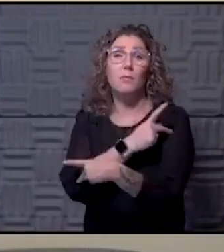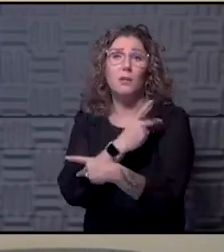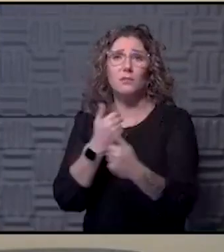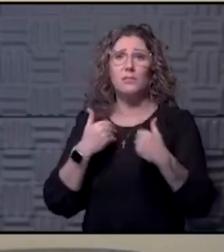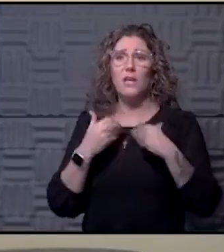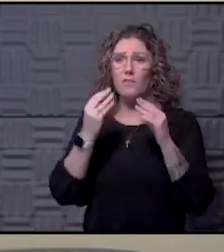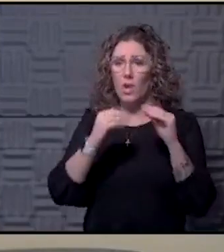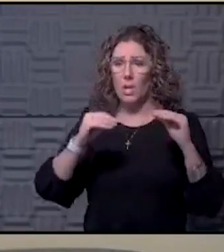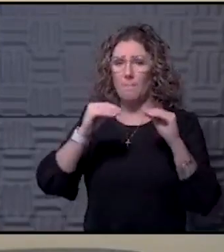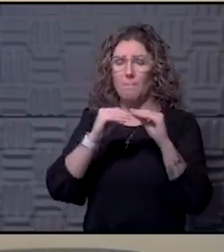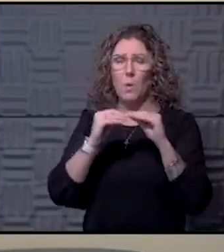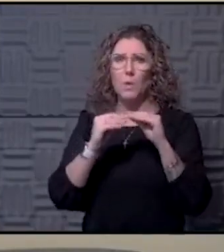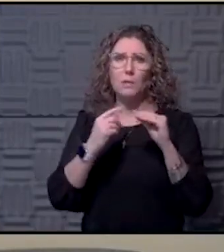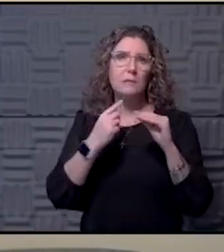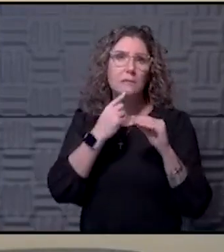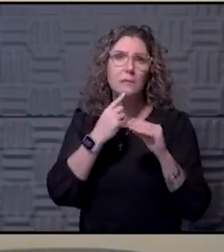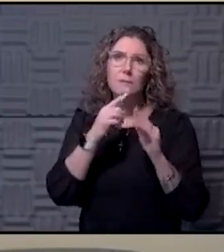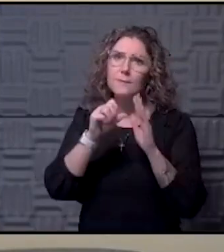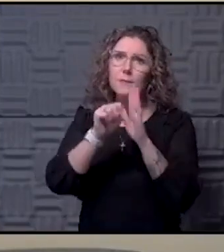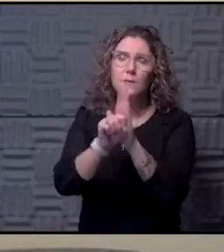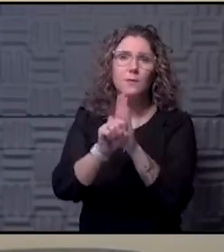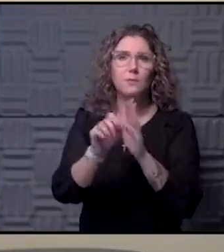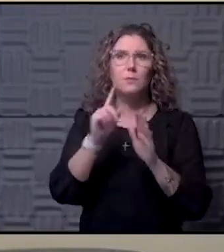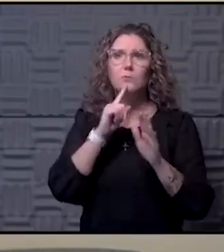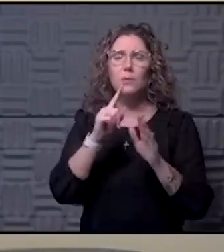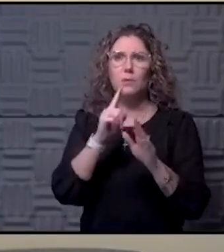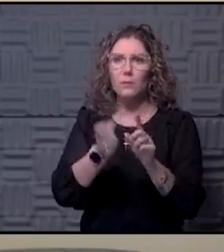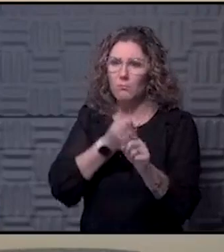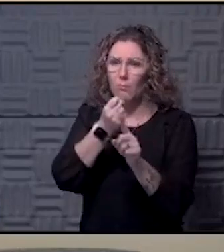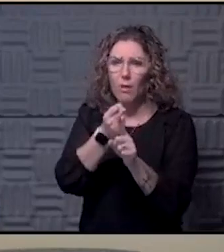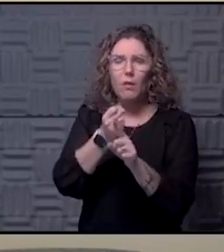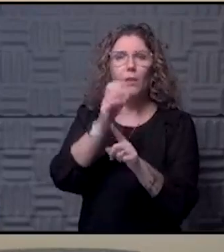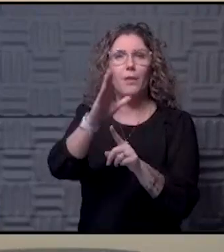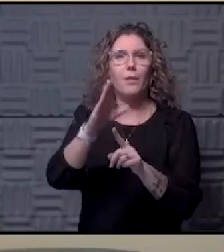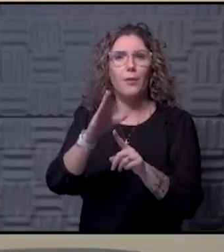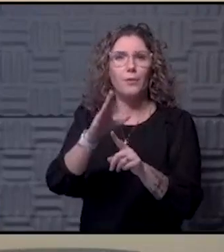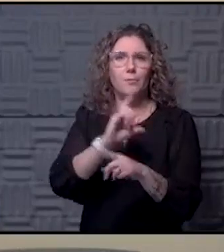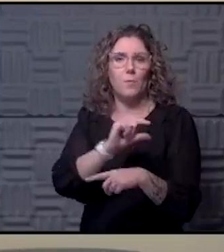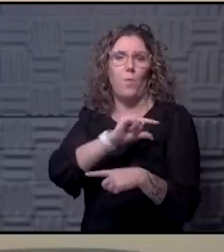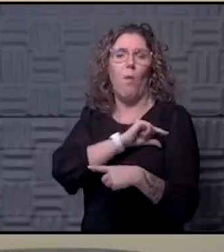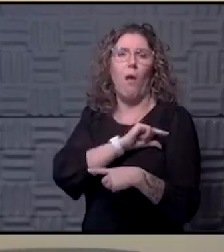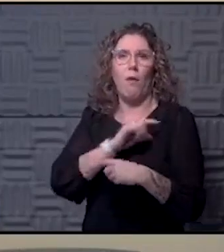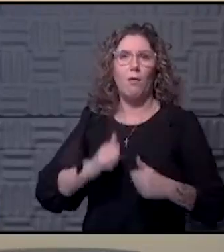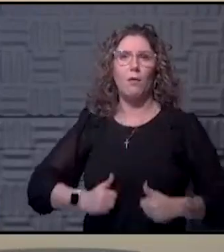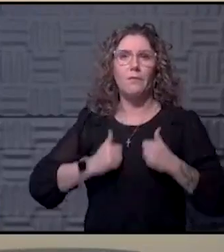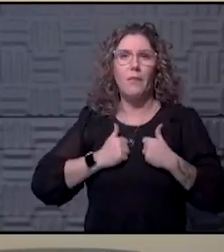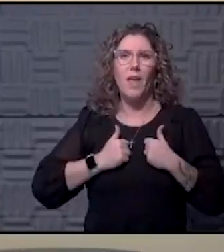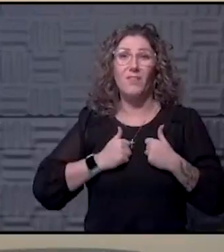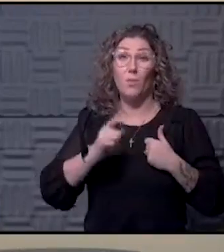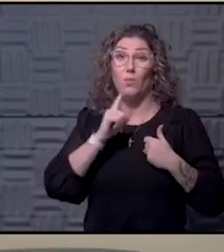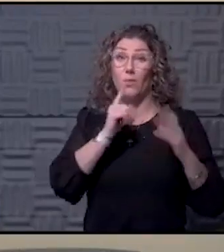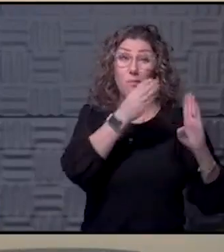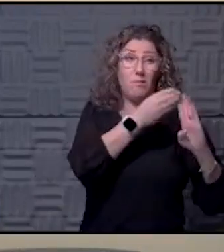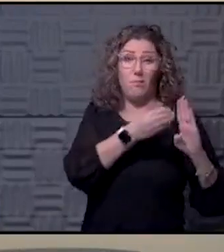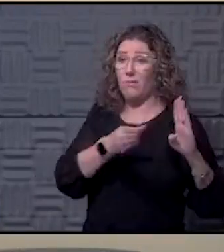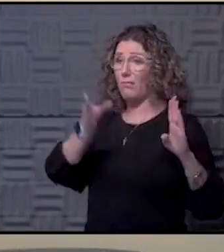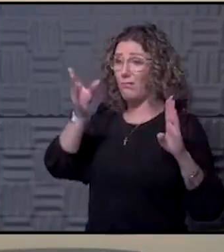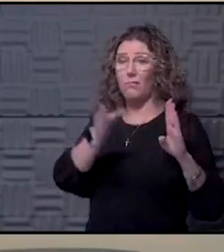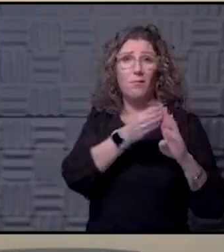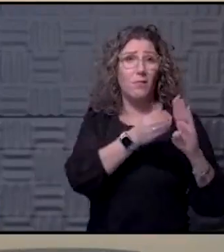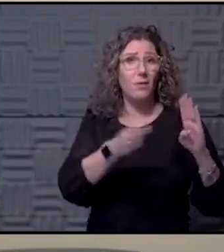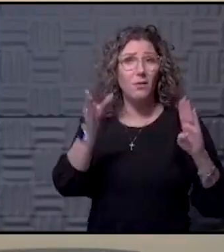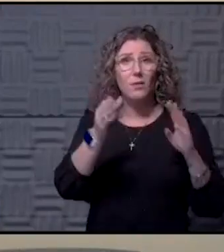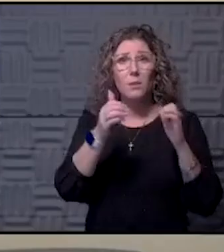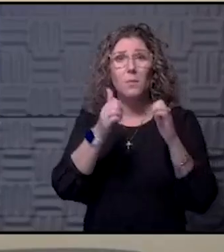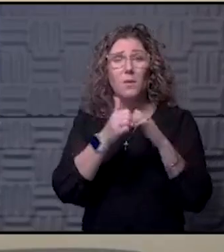more severe symptoms that are really having significant impacts on their quality of life. So it really is across the board in terms